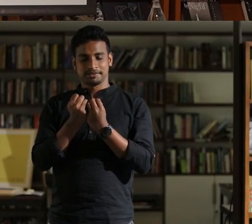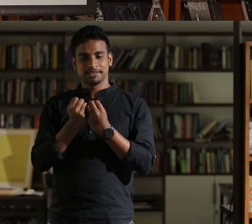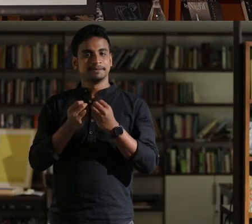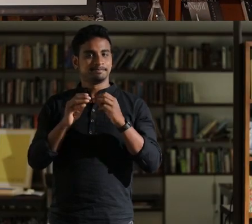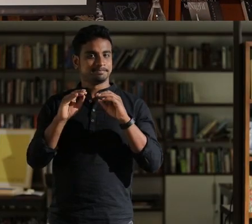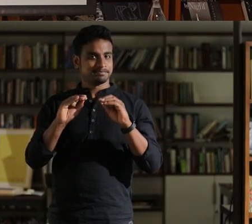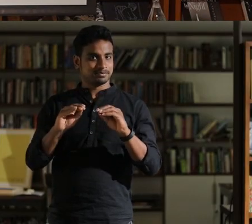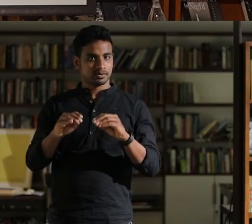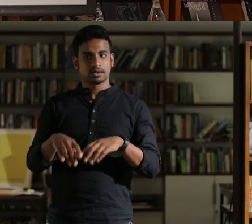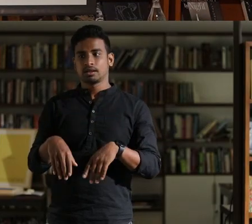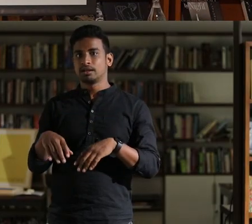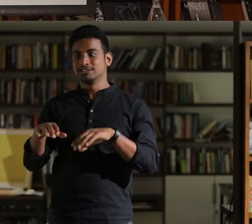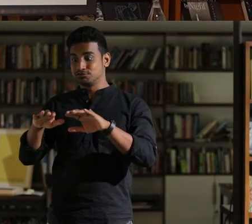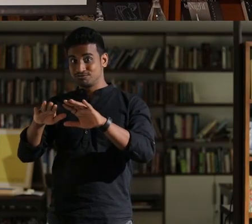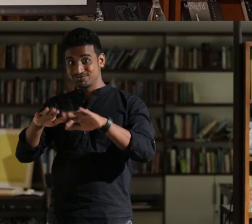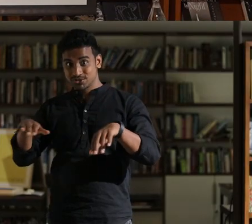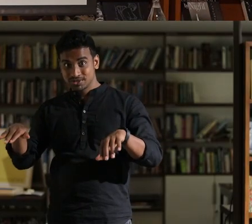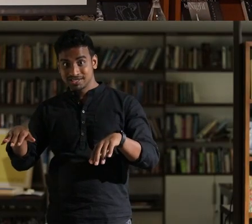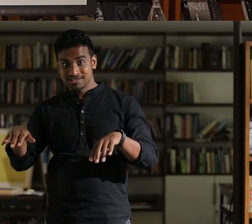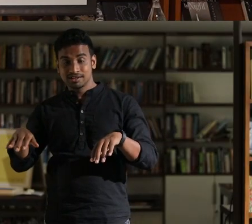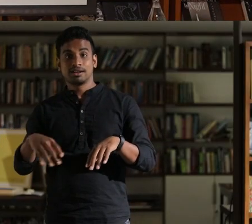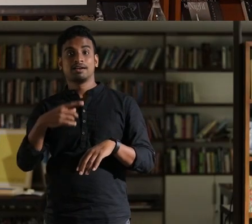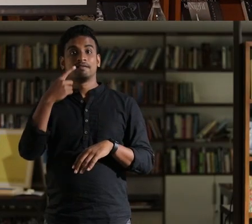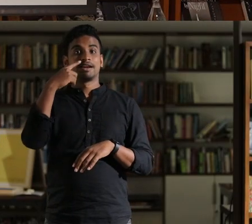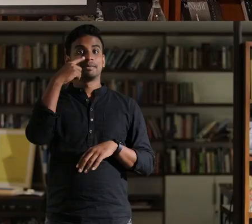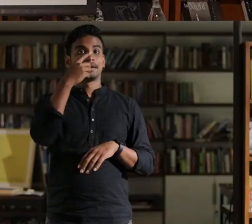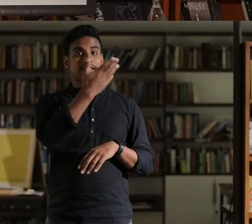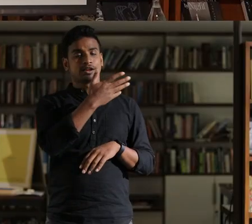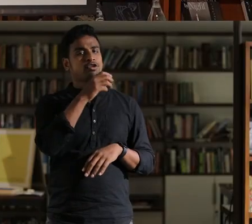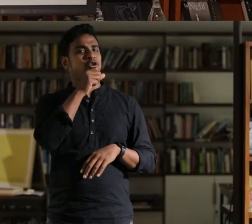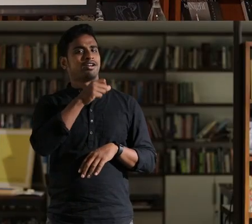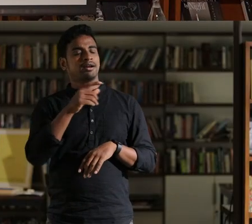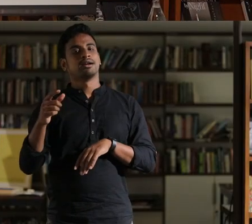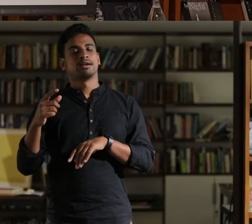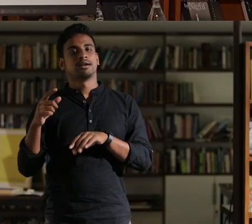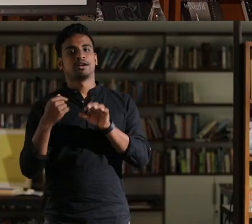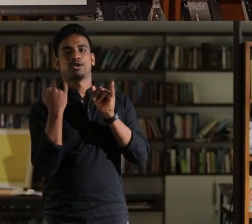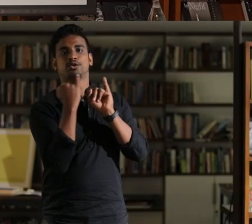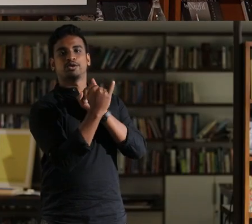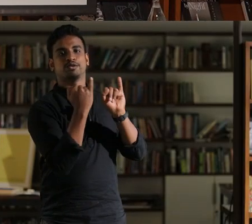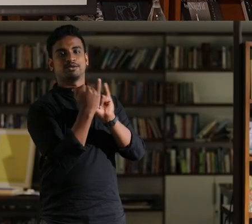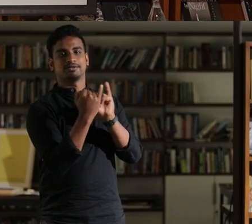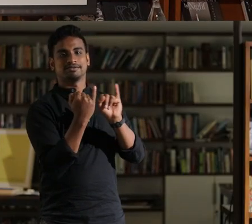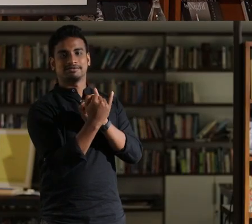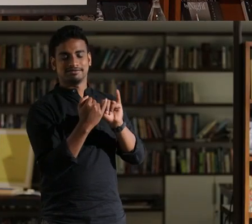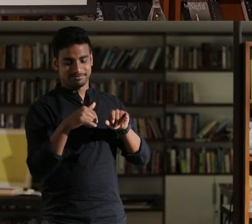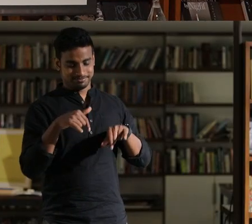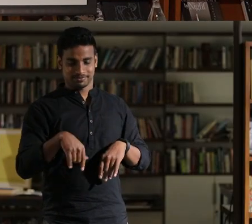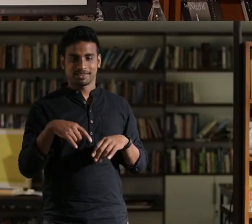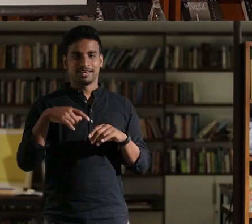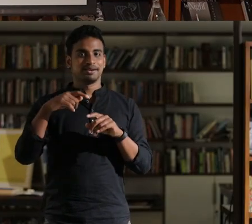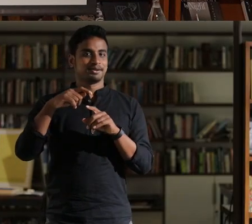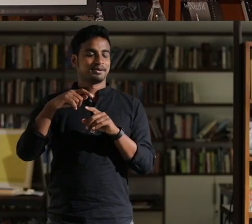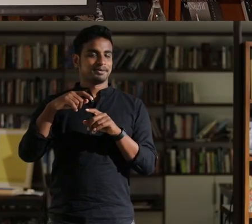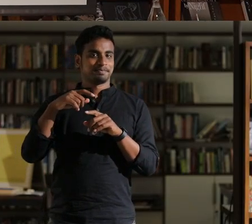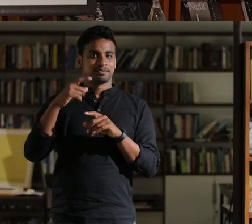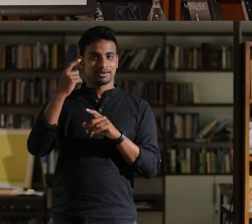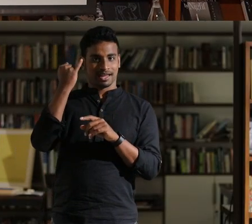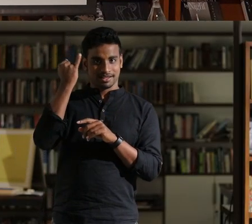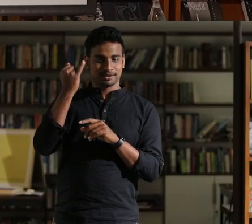kids going to interview their parents and elders. So we're doing a workshop at the museum for that before the project kind